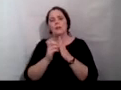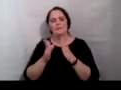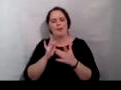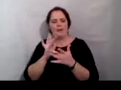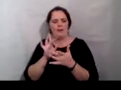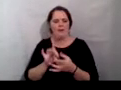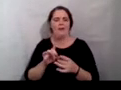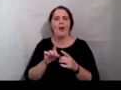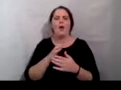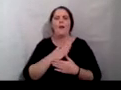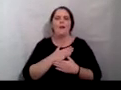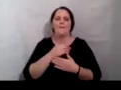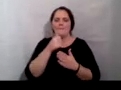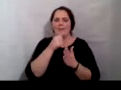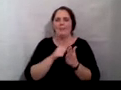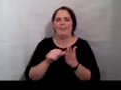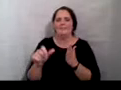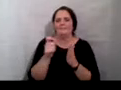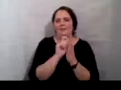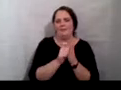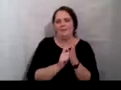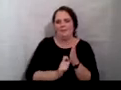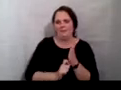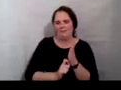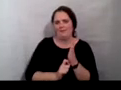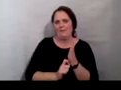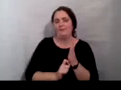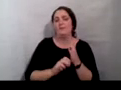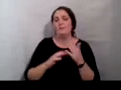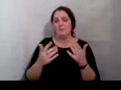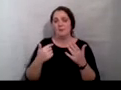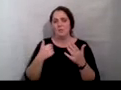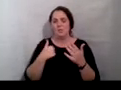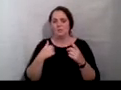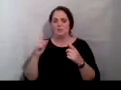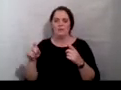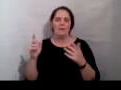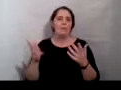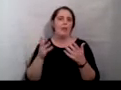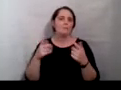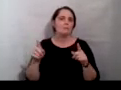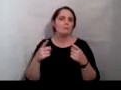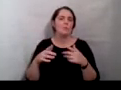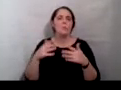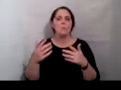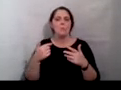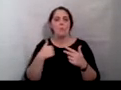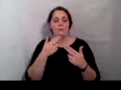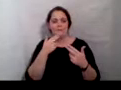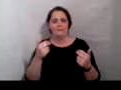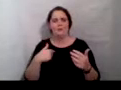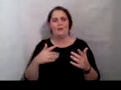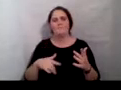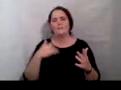that place. And if that's played or I sing it, then I can be there. I